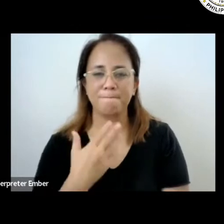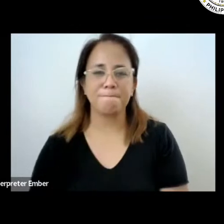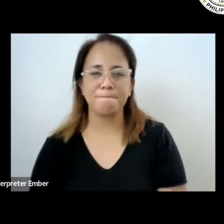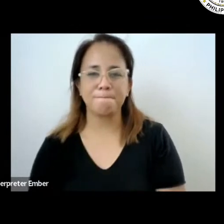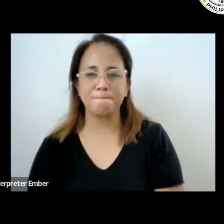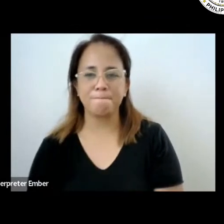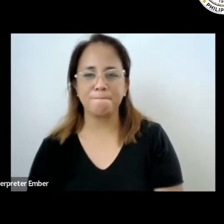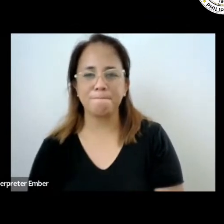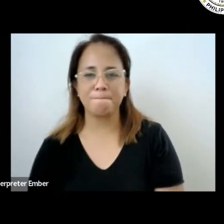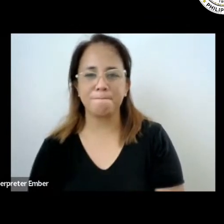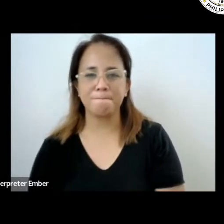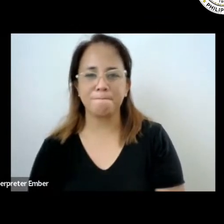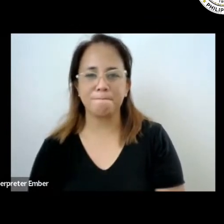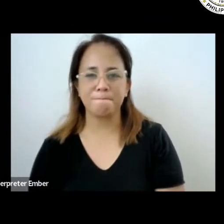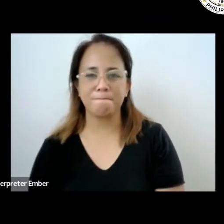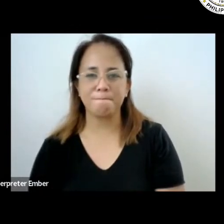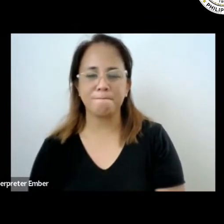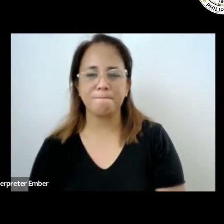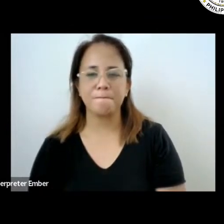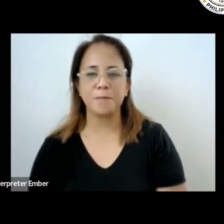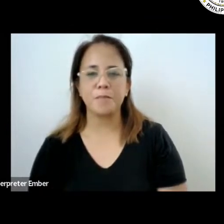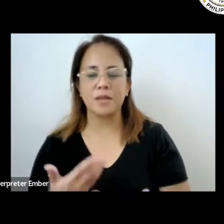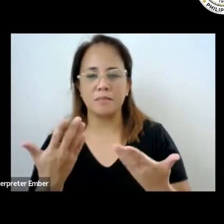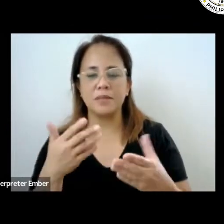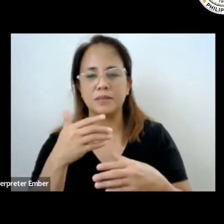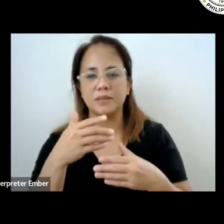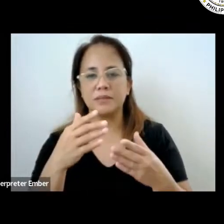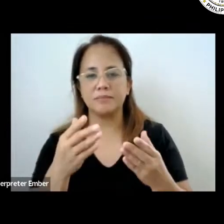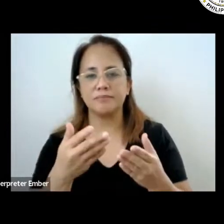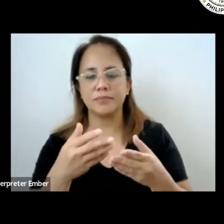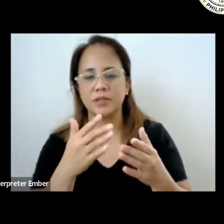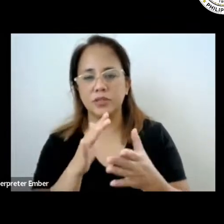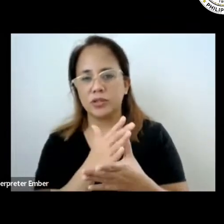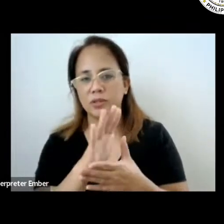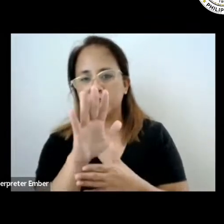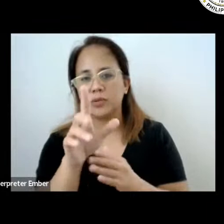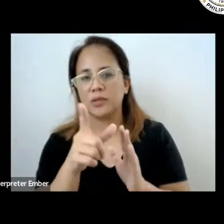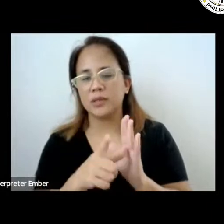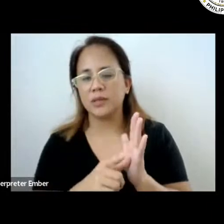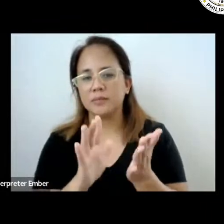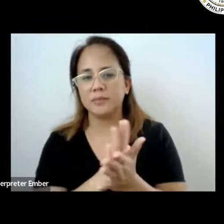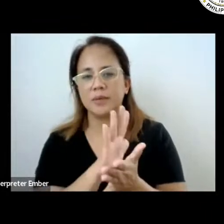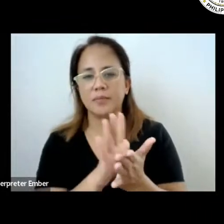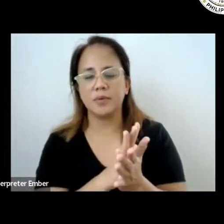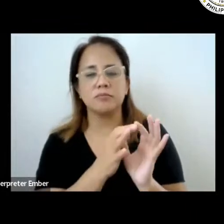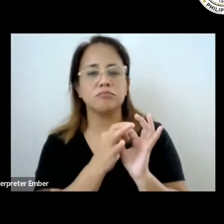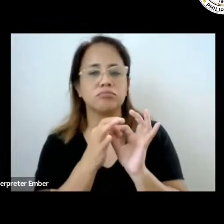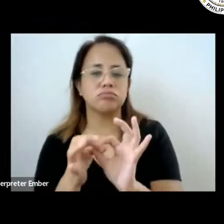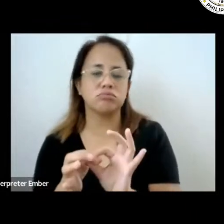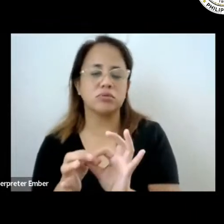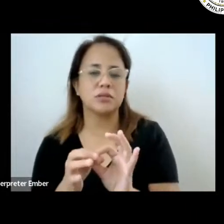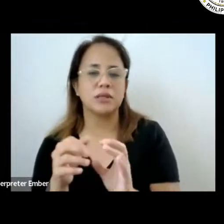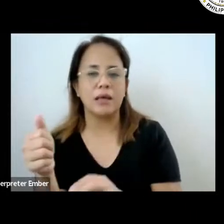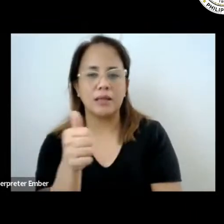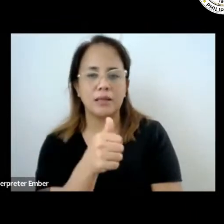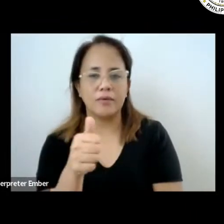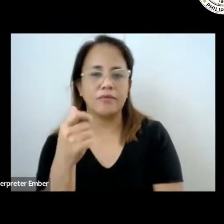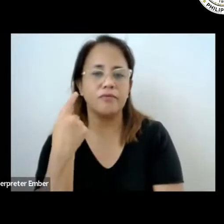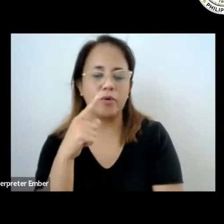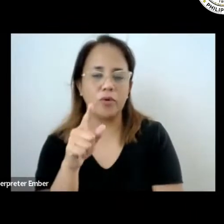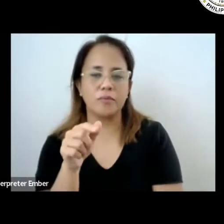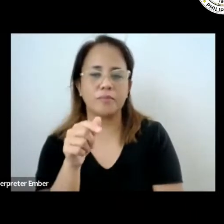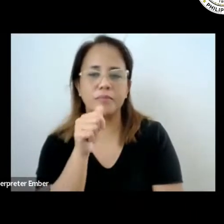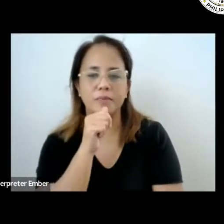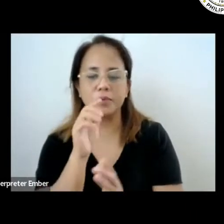also provide the committee with your legal paper on allowance for